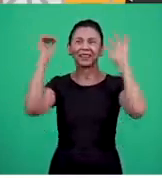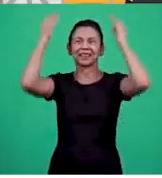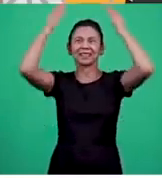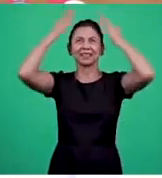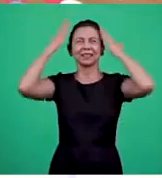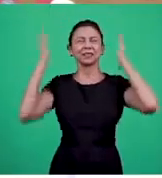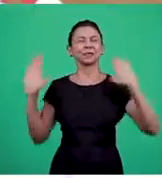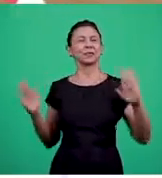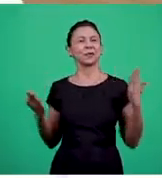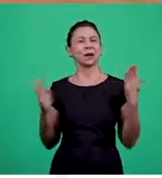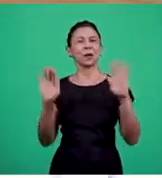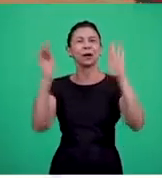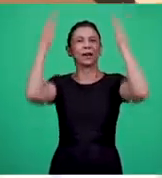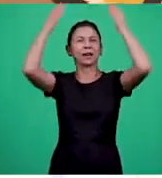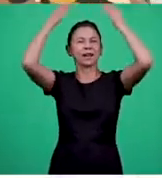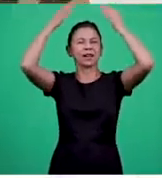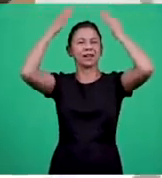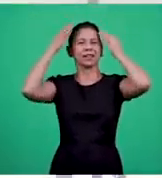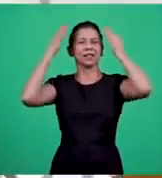Long live the King.